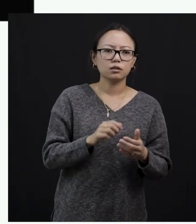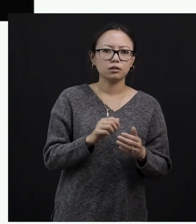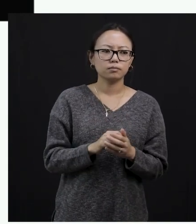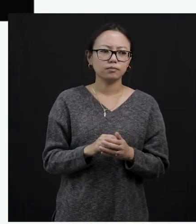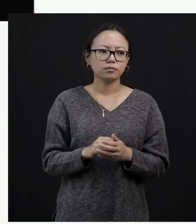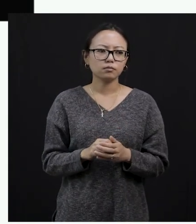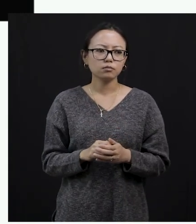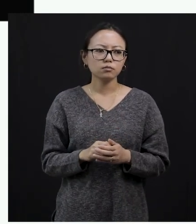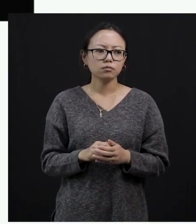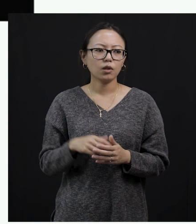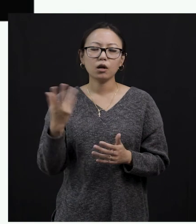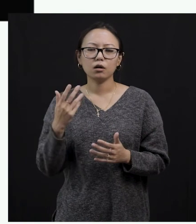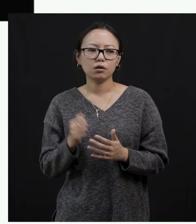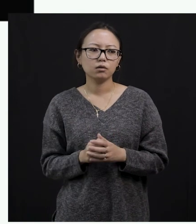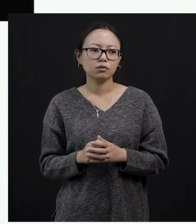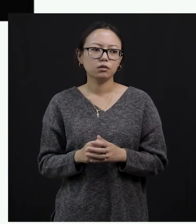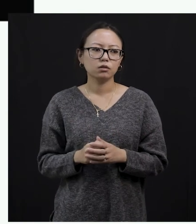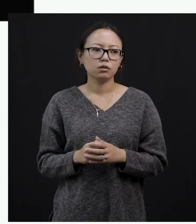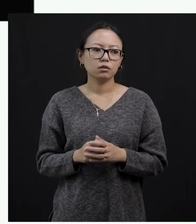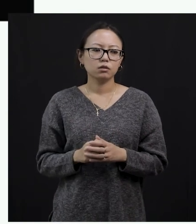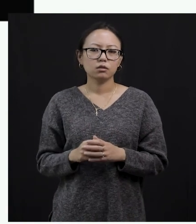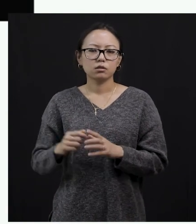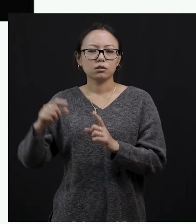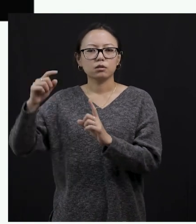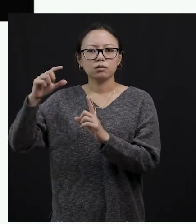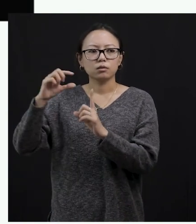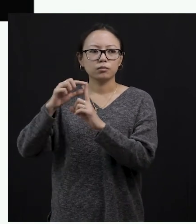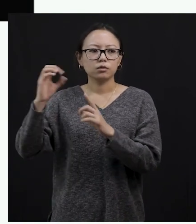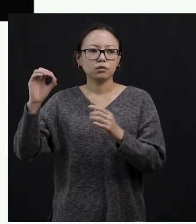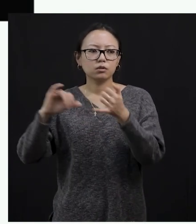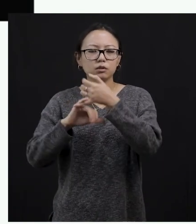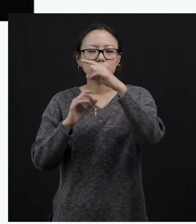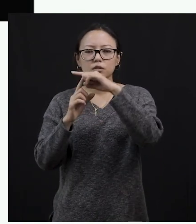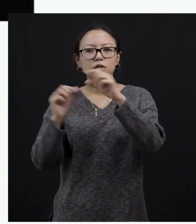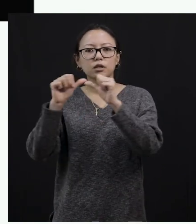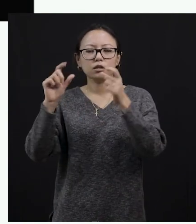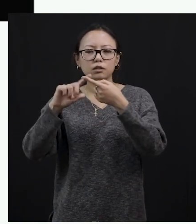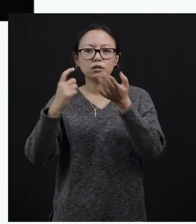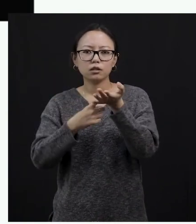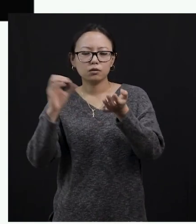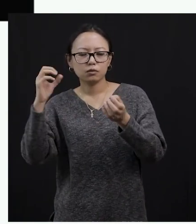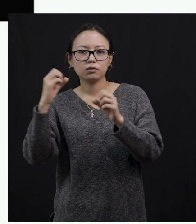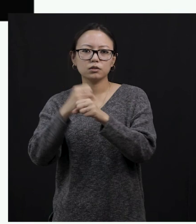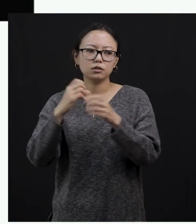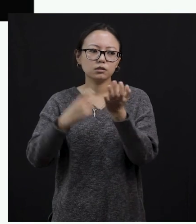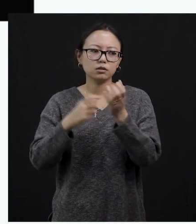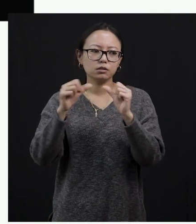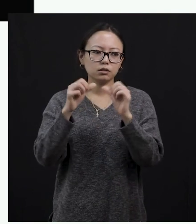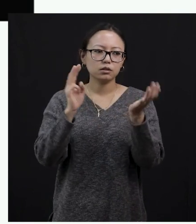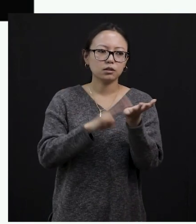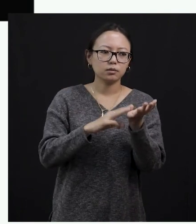of mass communication. Mass communication means sending your message to more people. So the answer is number